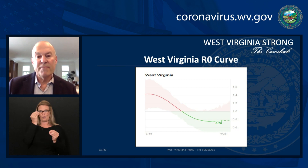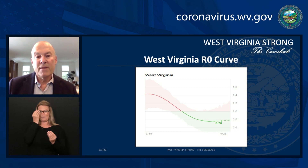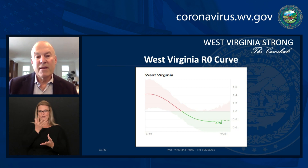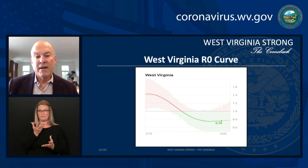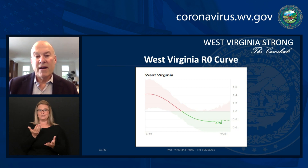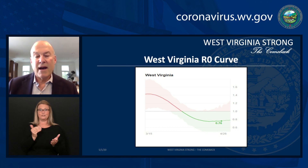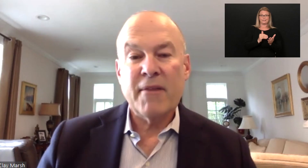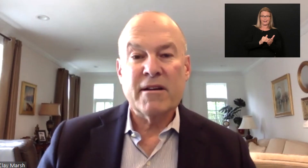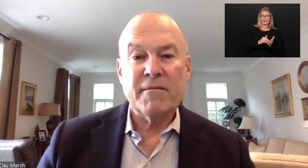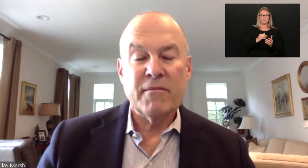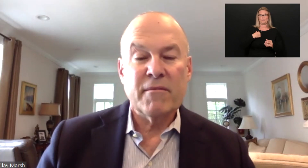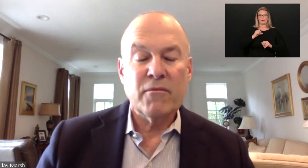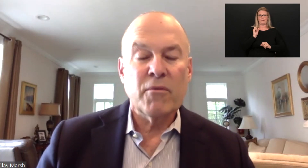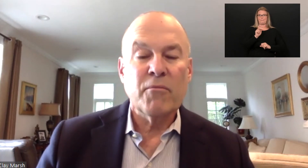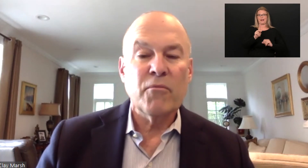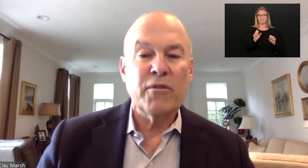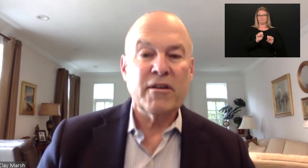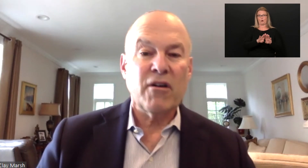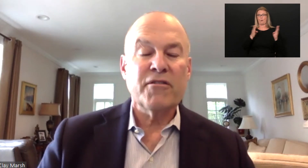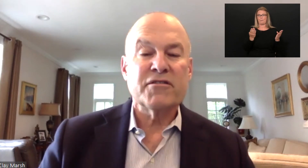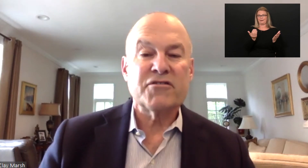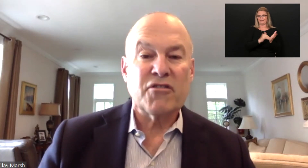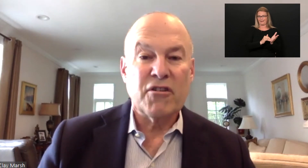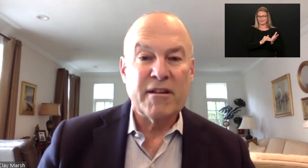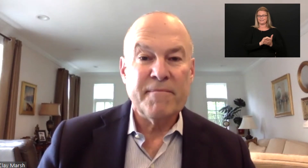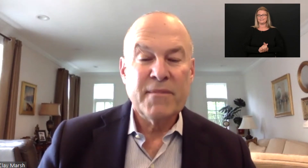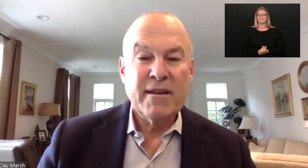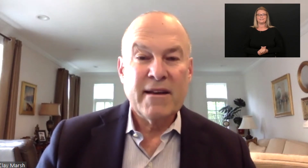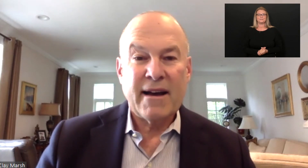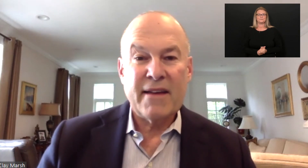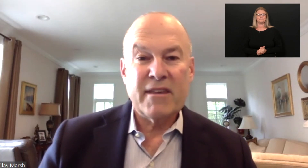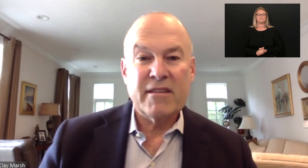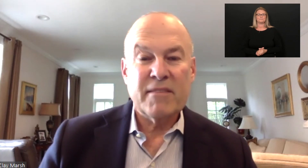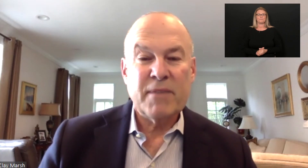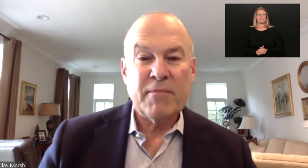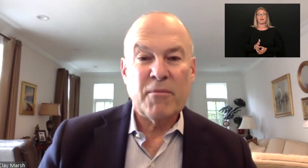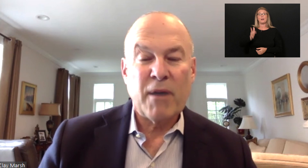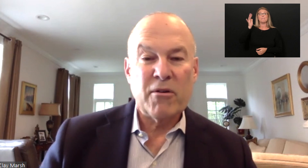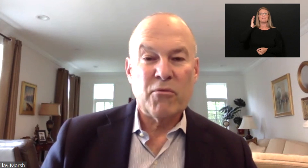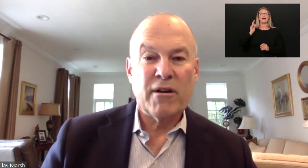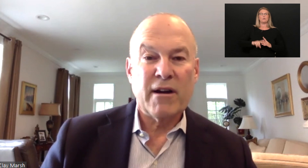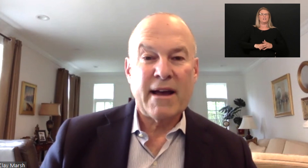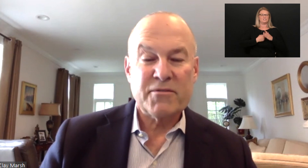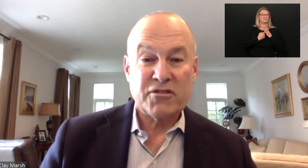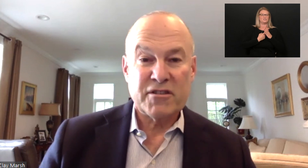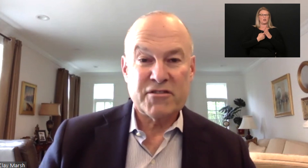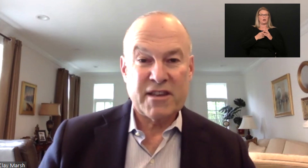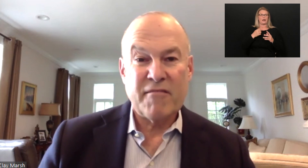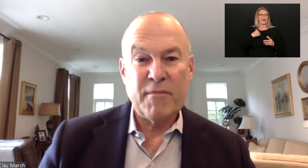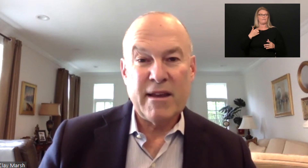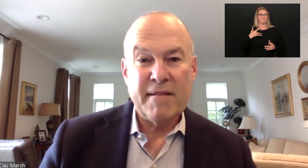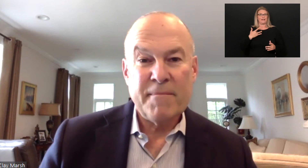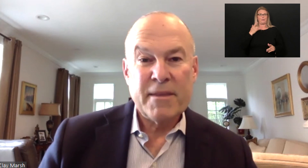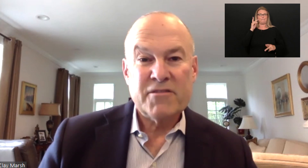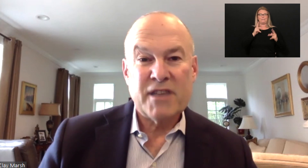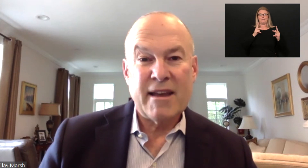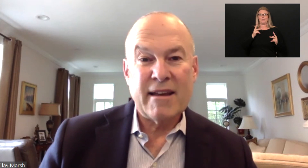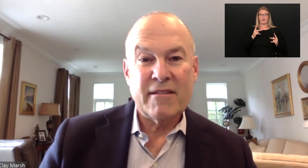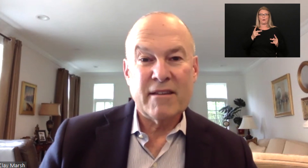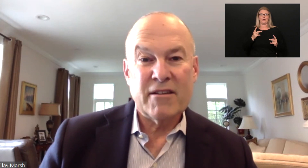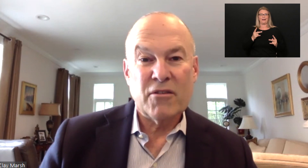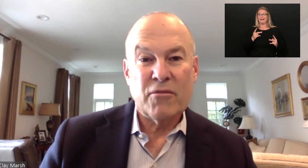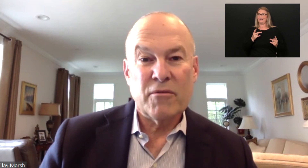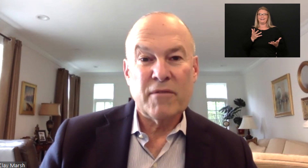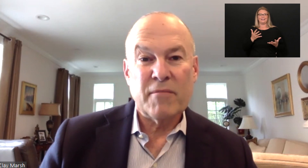again. I'm going to, when all this started, I think that people probably were absolutely sick of me